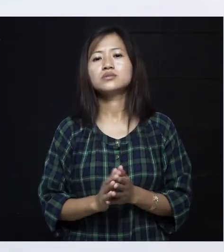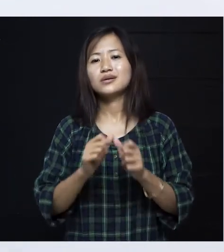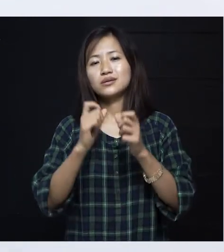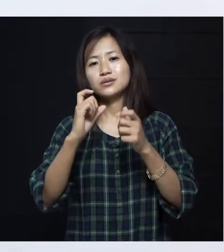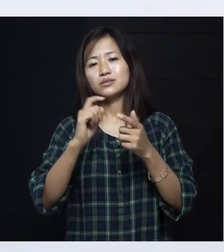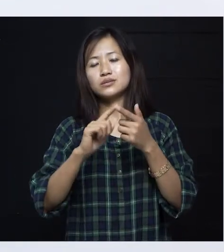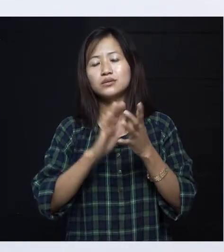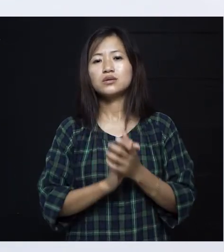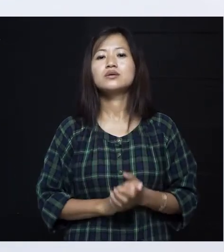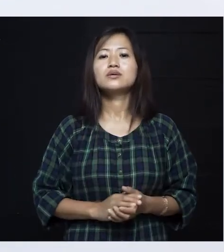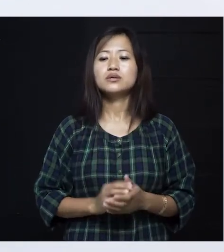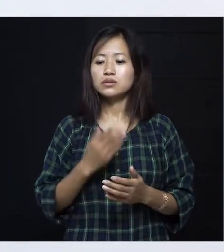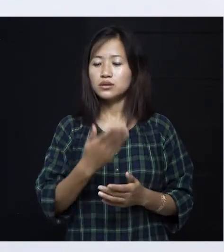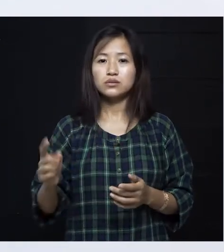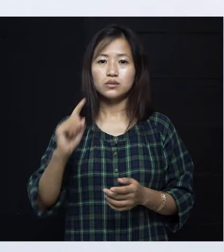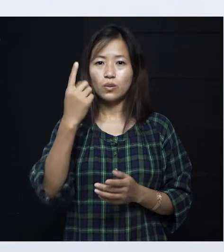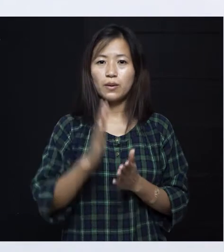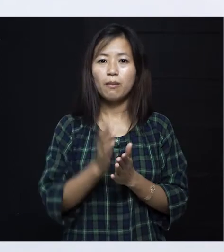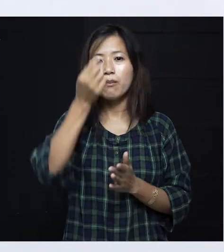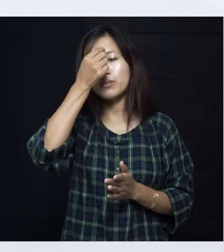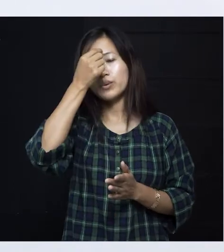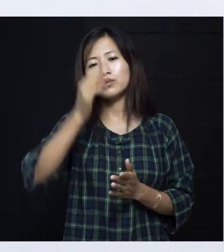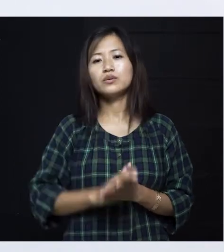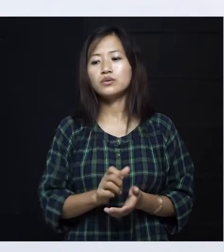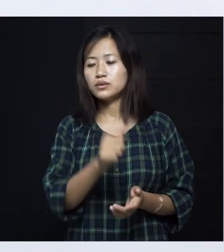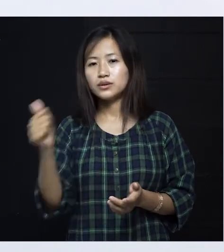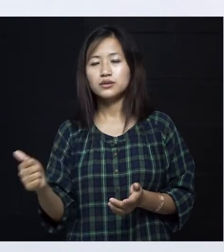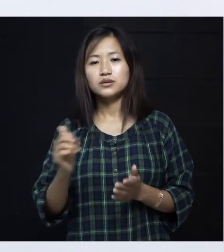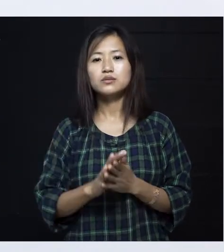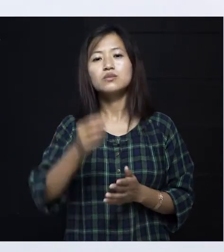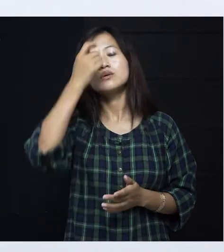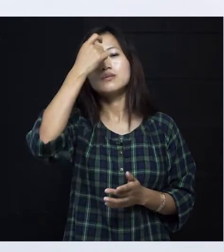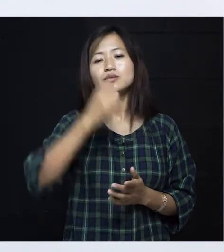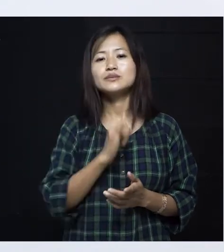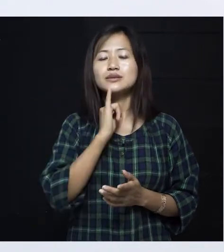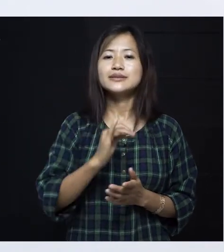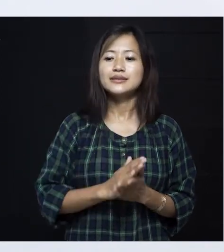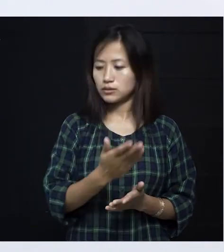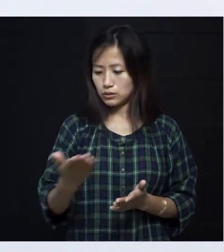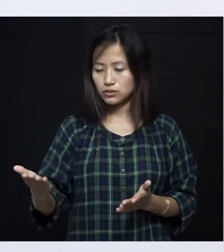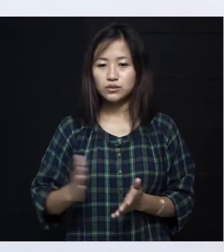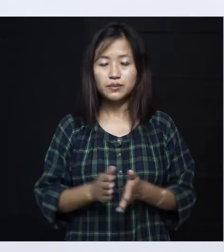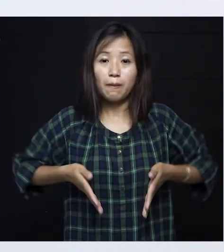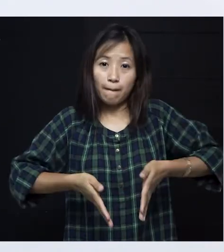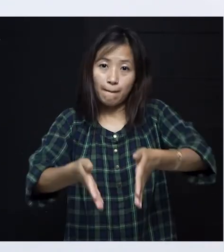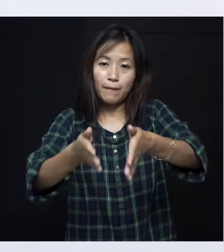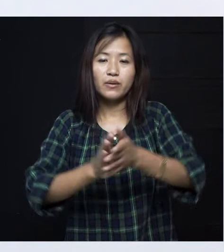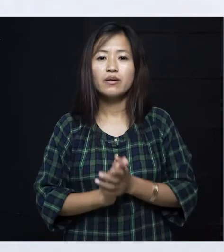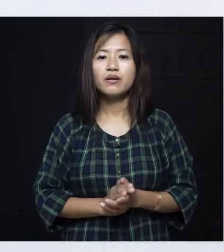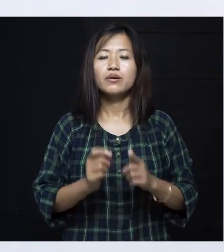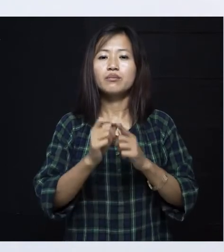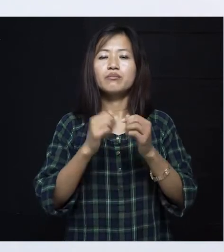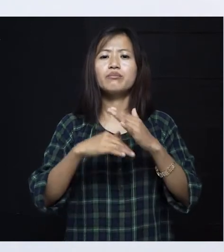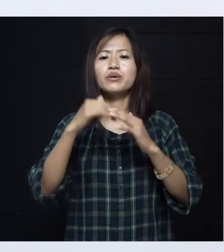road transport. So that is also one problem. Okay, then another problem is those roads, okay, which have been built, they